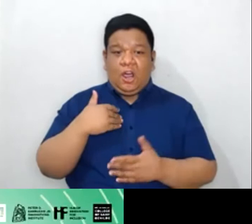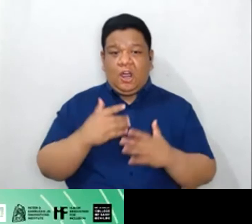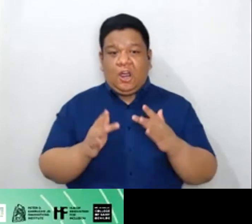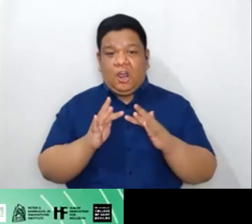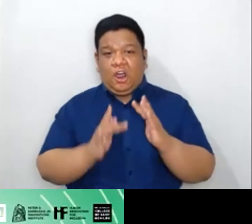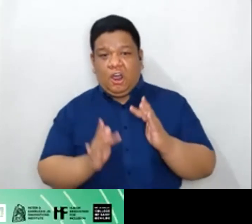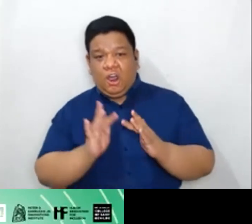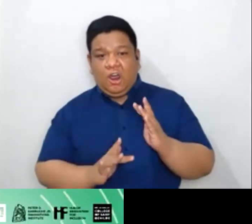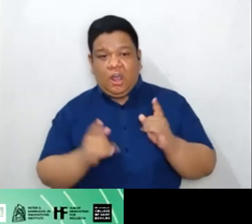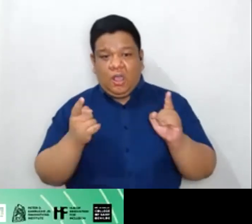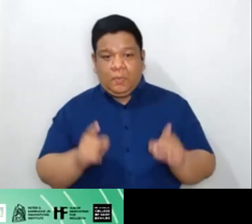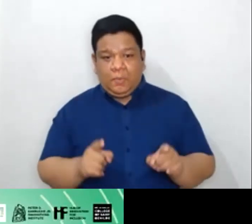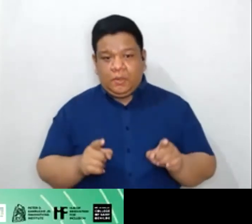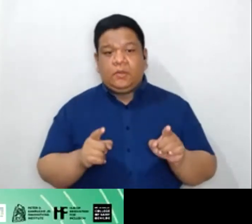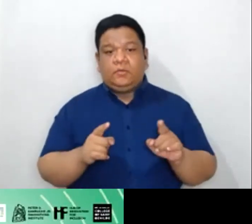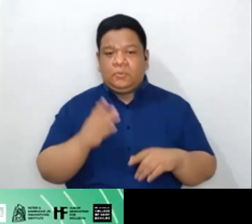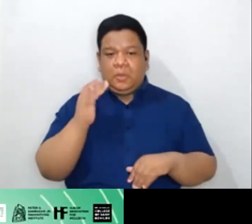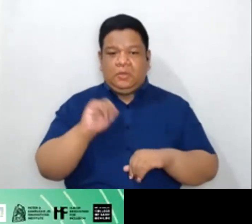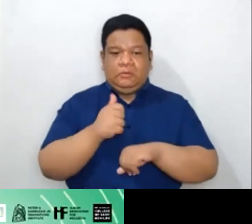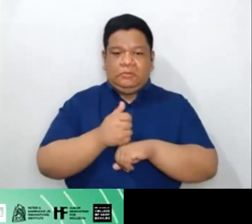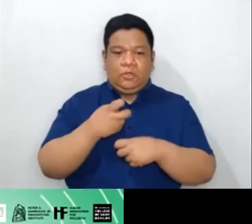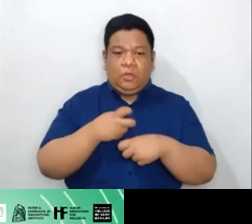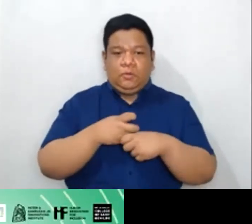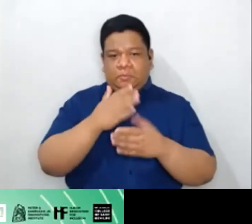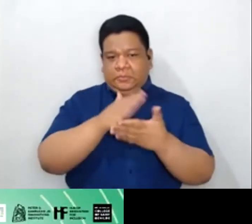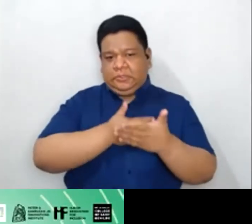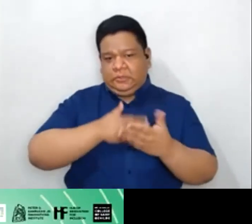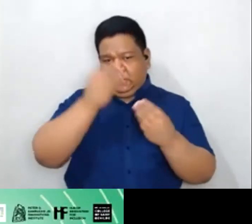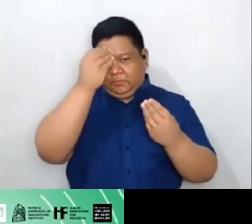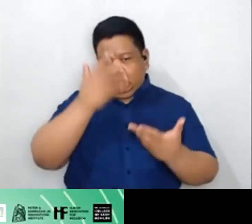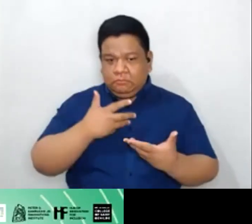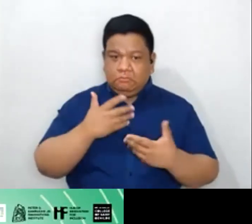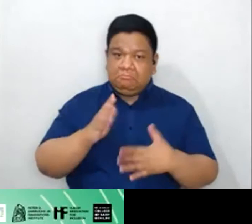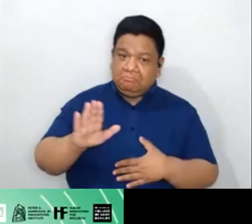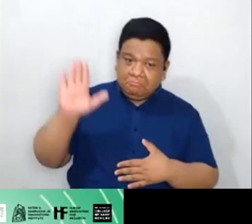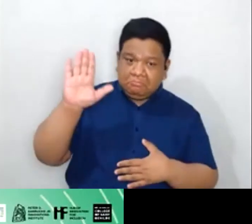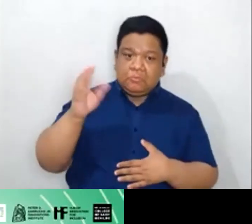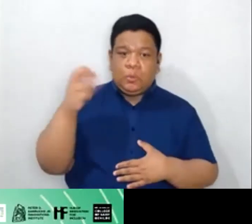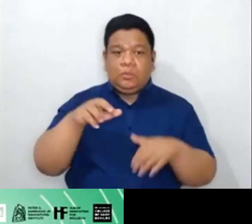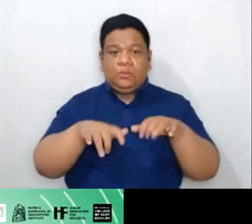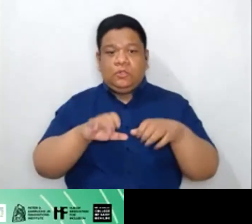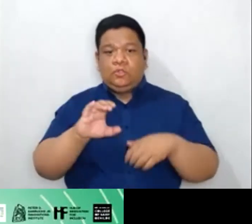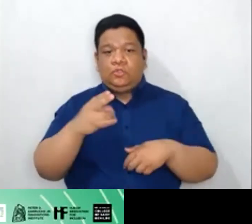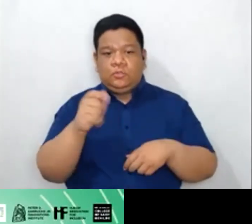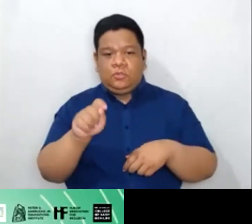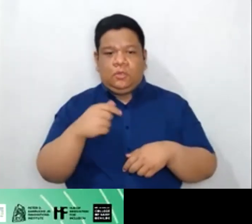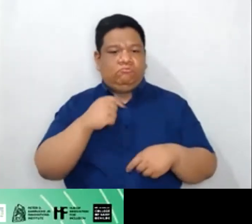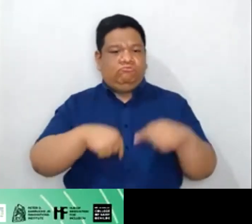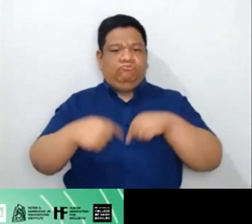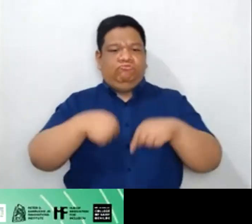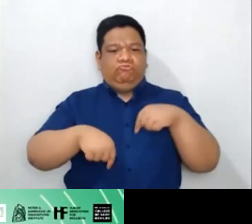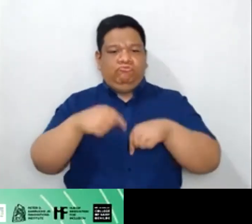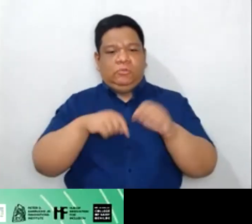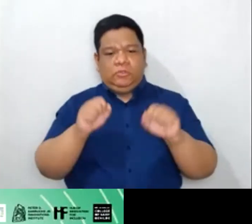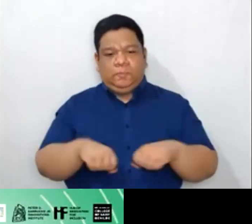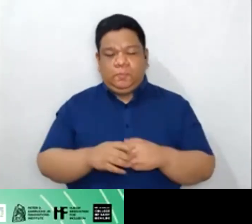internet lags because the setup's kind of difficult right now, please let me know. Just raise your hand or put in the chat, and I can wind back a couple of minutes and then